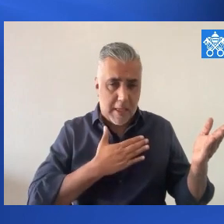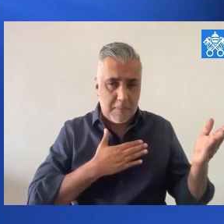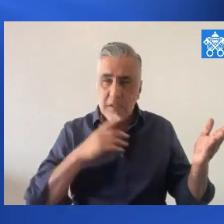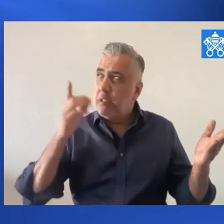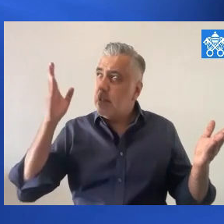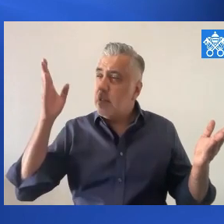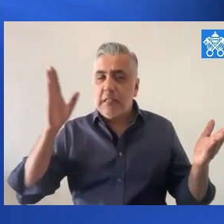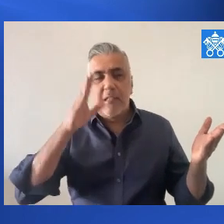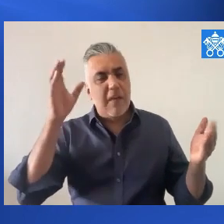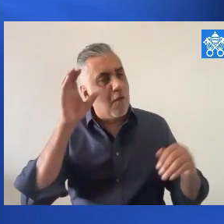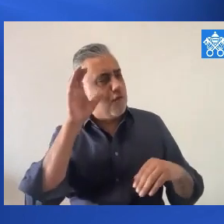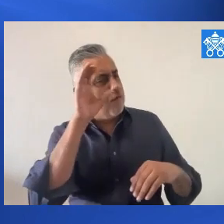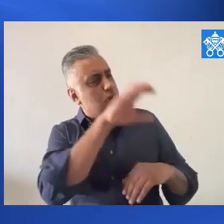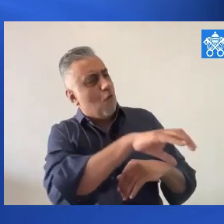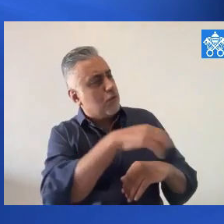disposal.